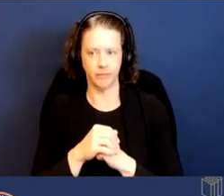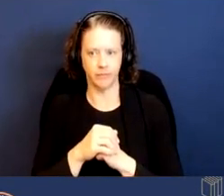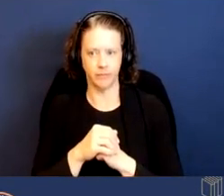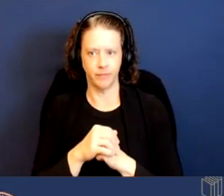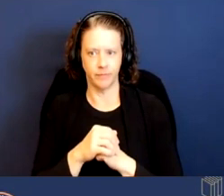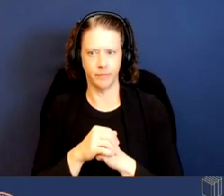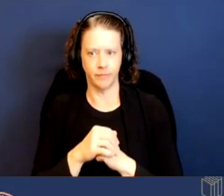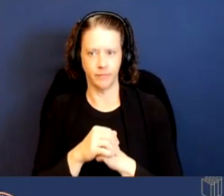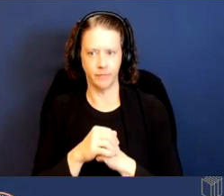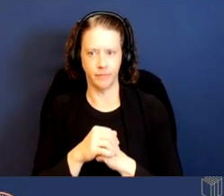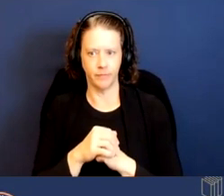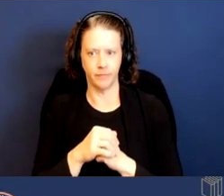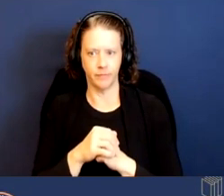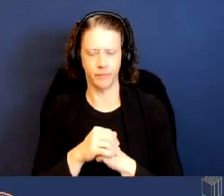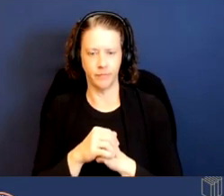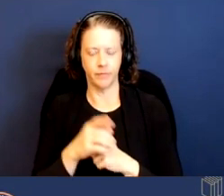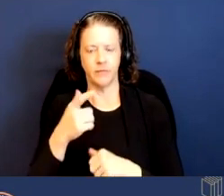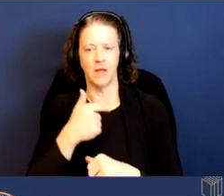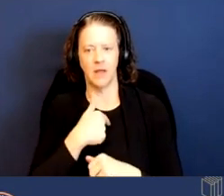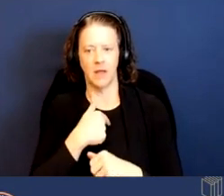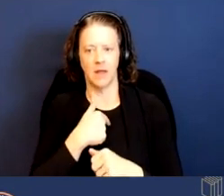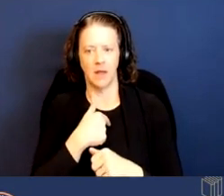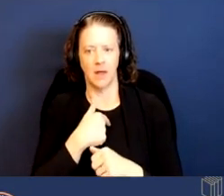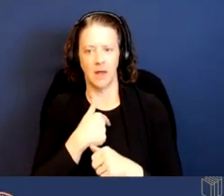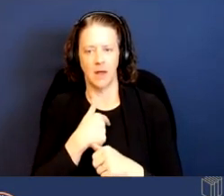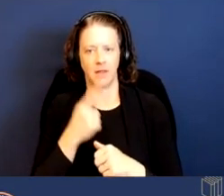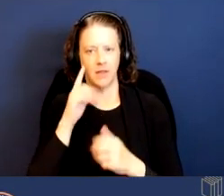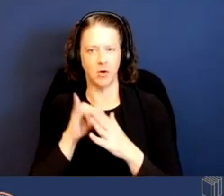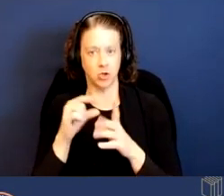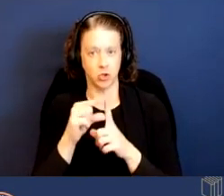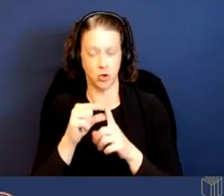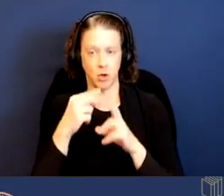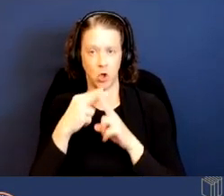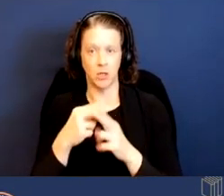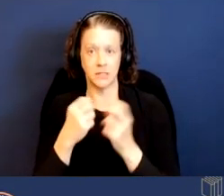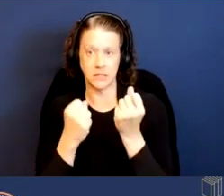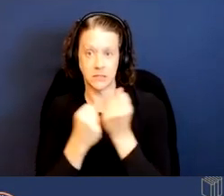there's a term called supplement, not supplant. And so,